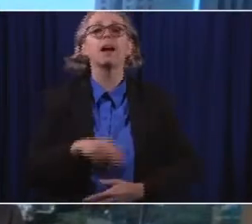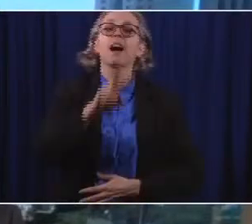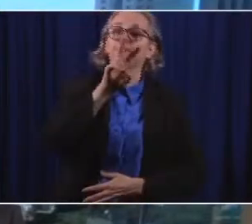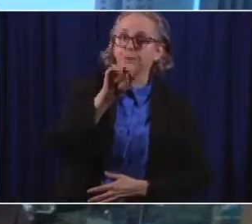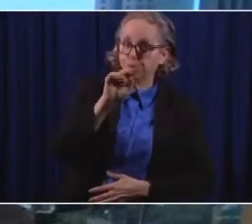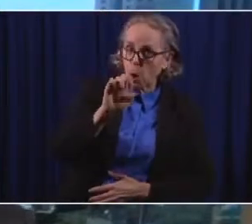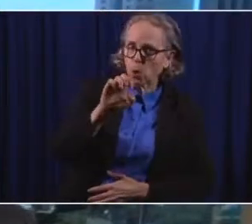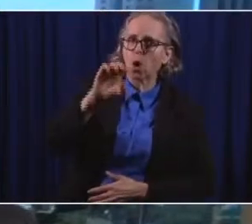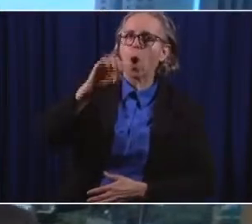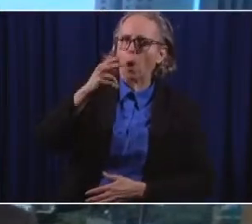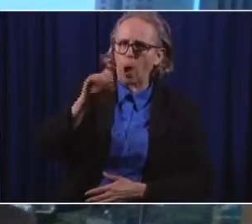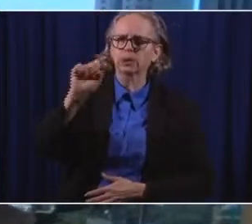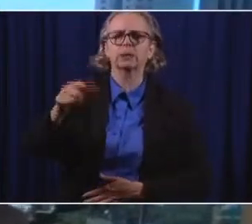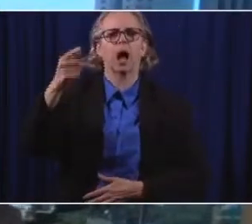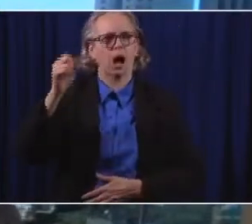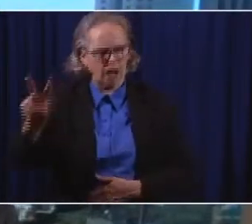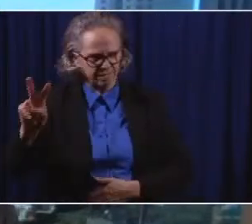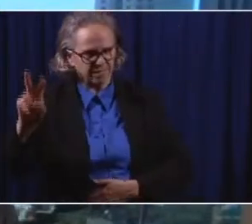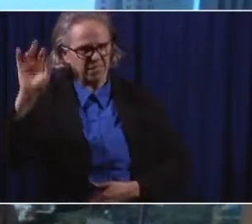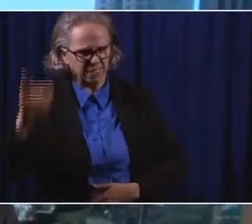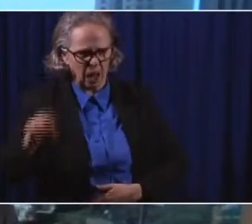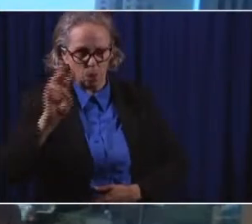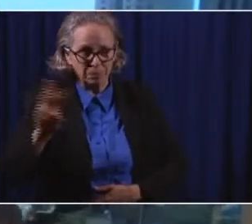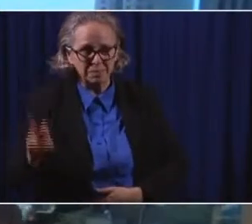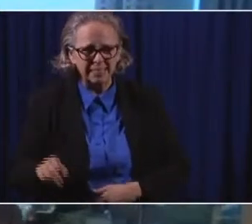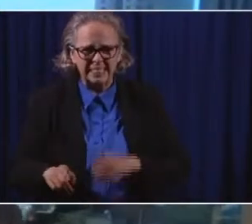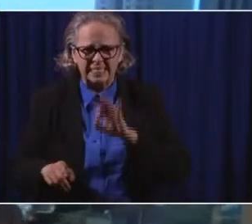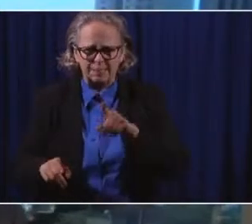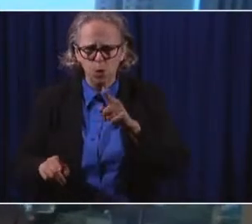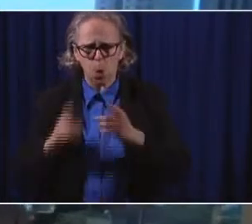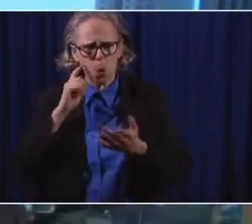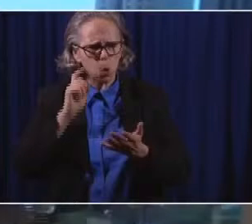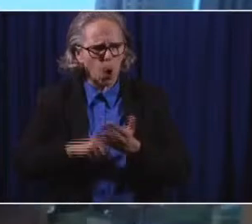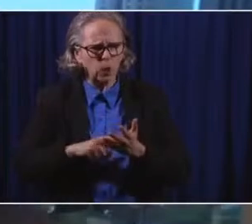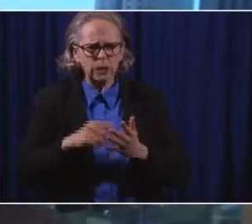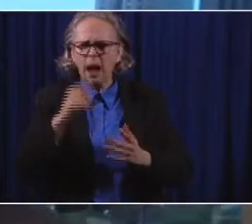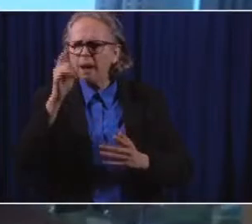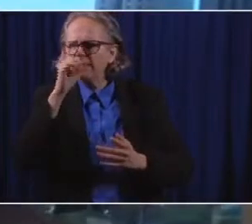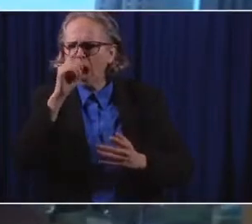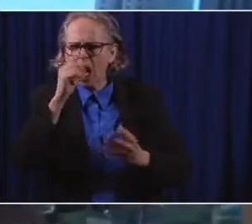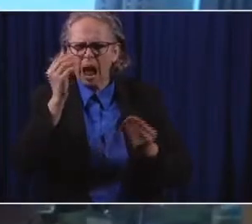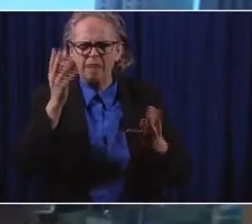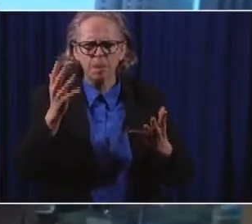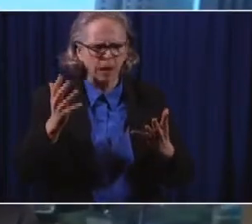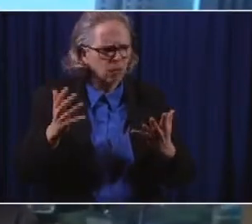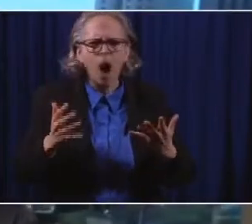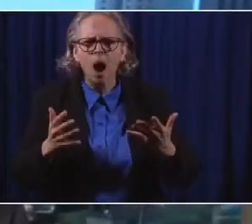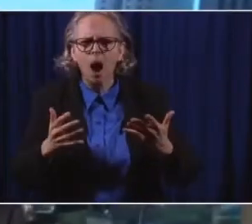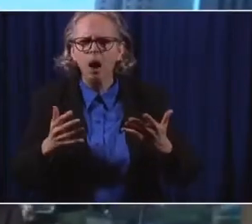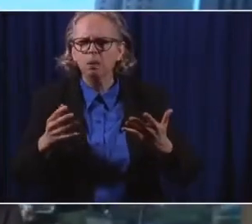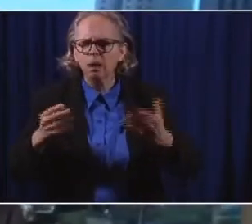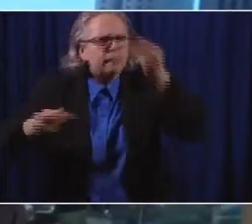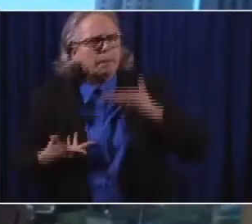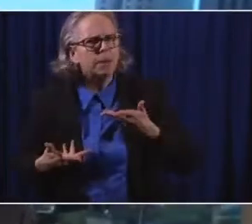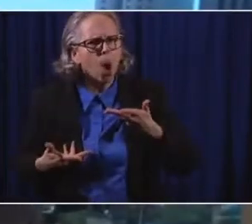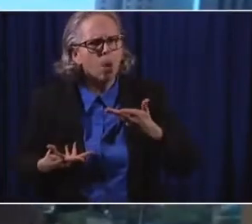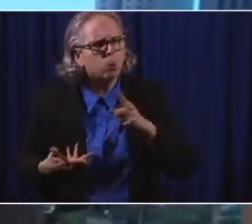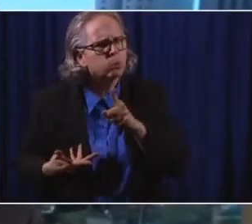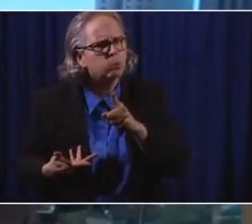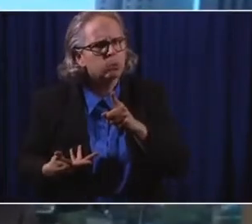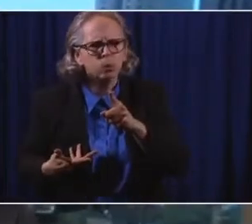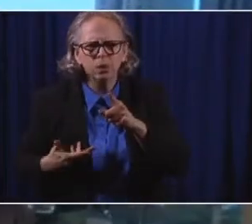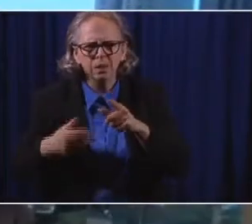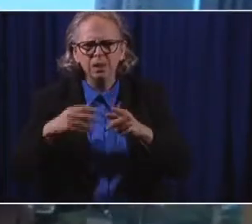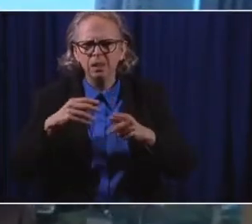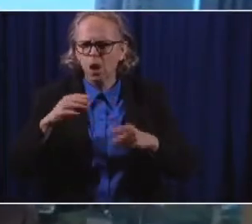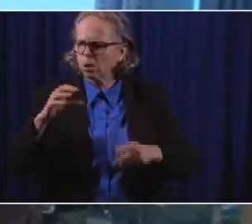information, intentional disinformation about elections, report it. We don't tolerate that in Ohio. We don't tolerate voter intimidation. We